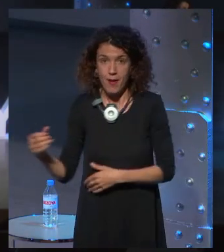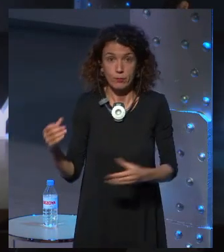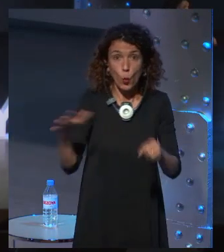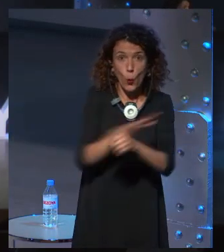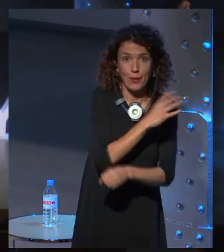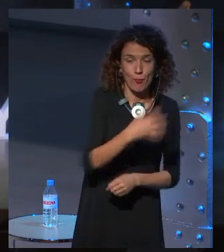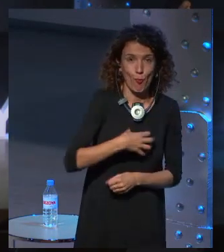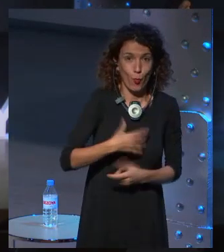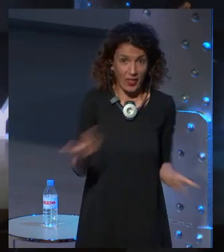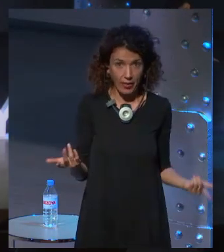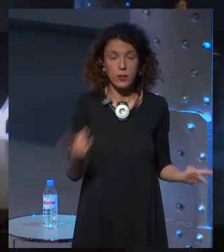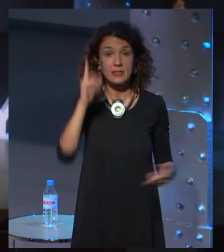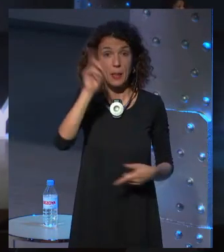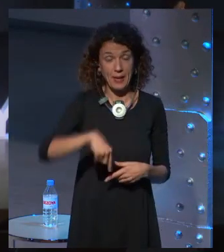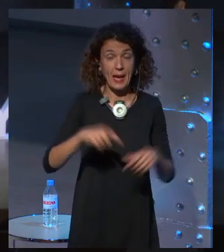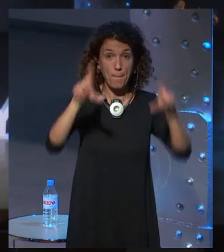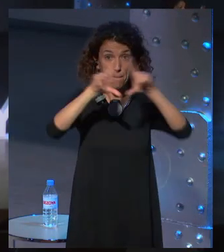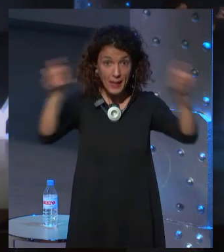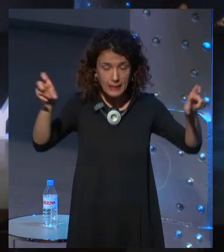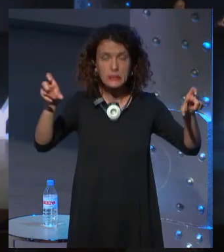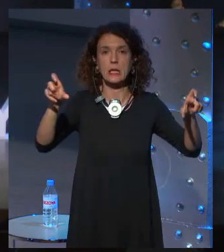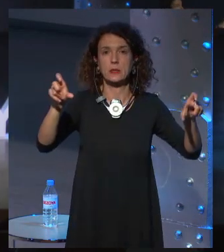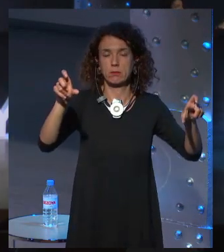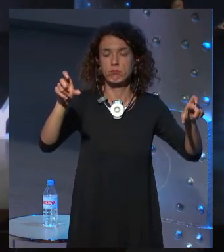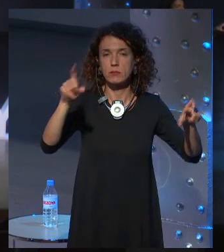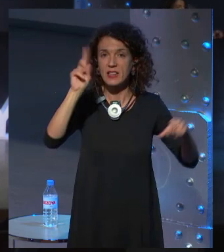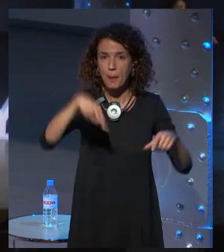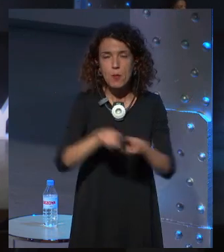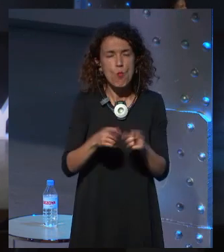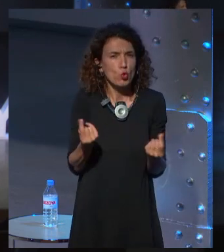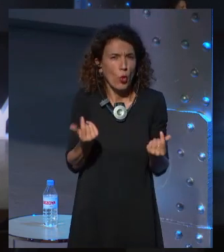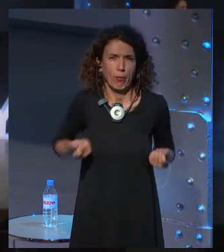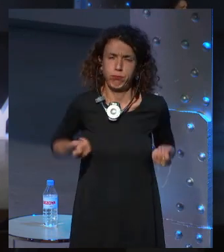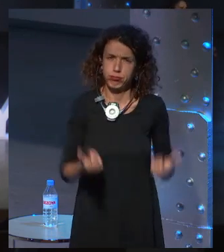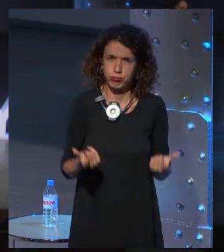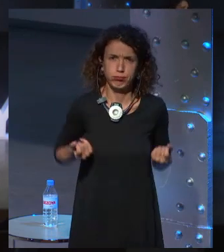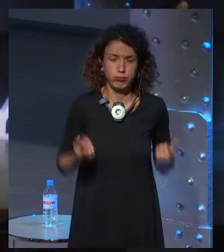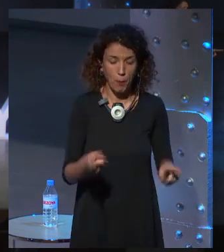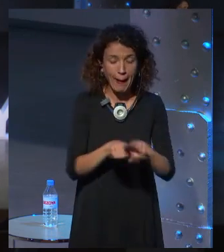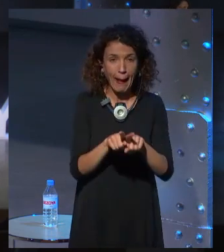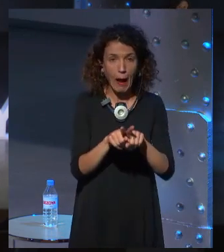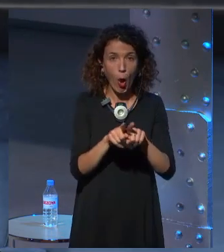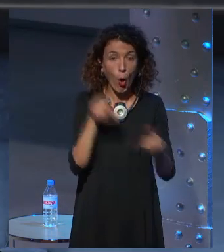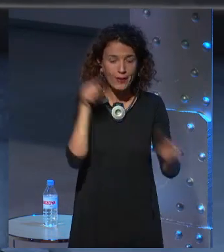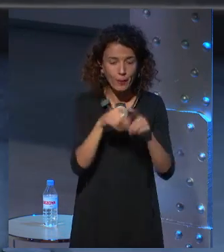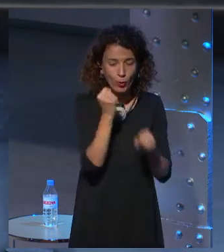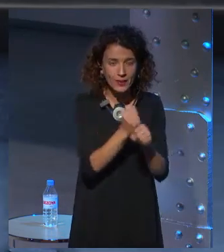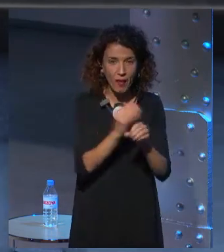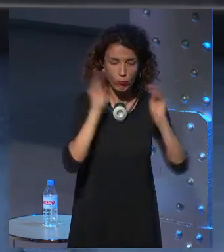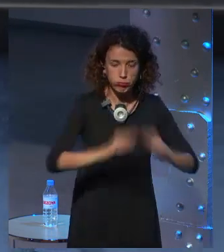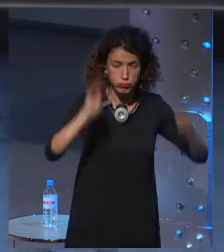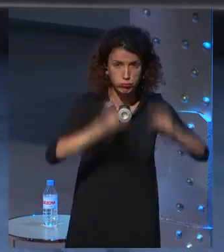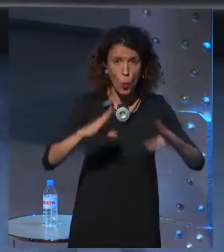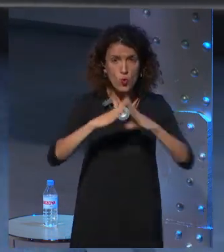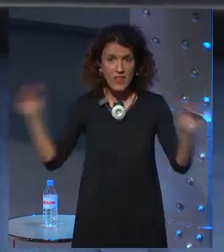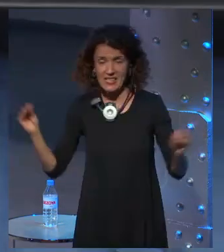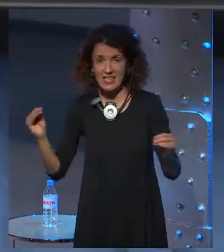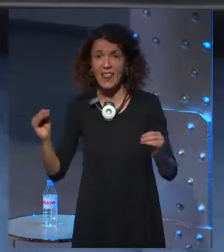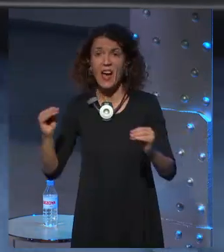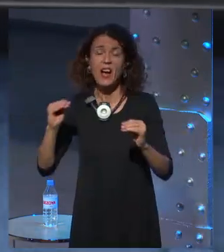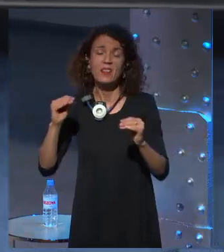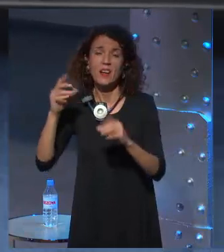education by our government and universities combined. That's an indicator that something's a little bit off. And it's even harder for